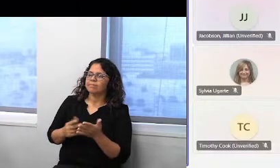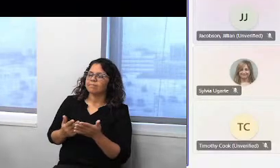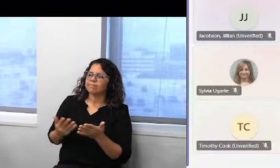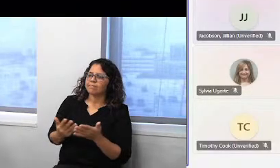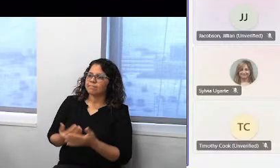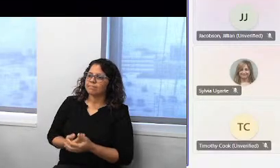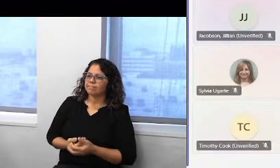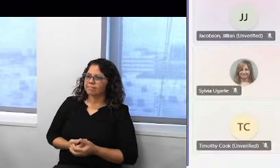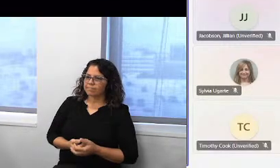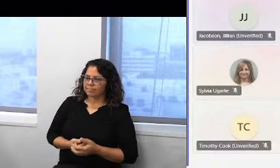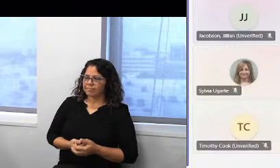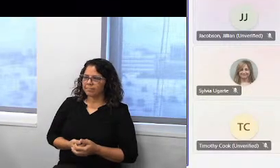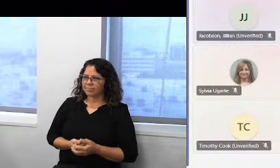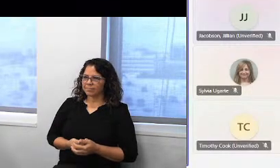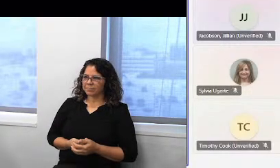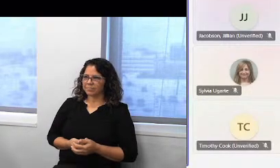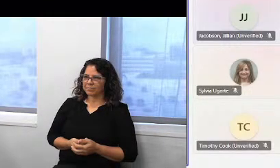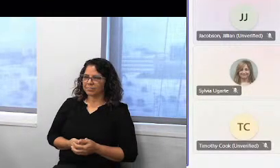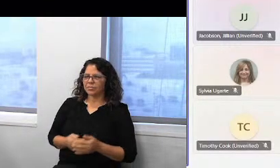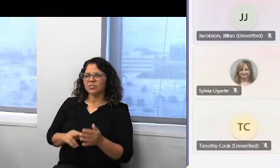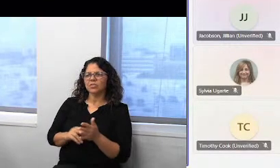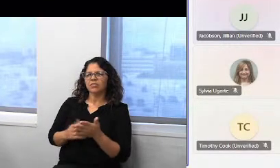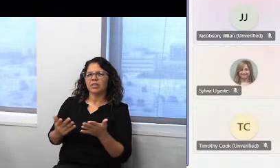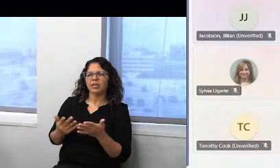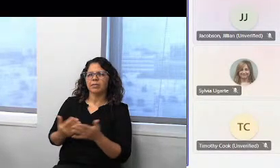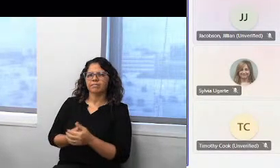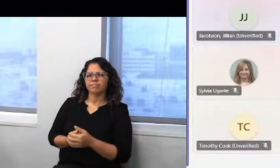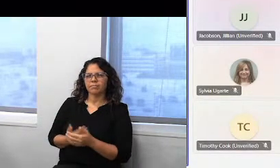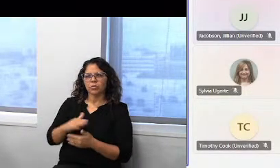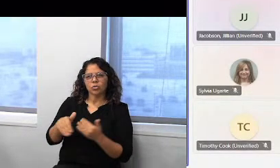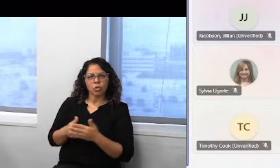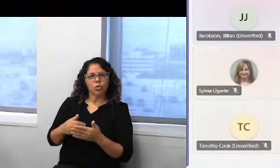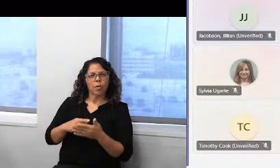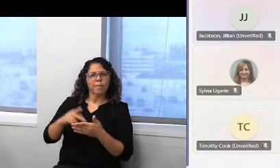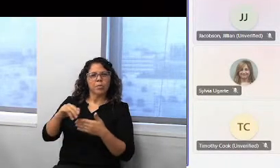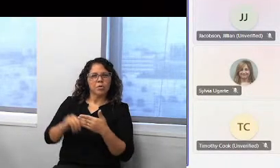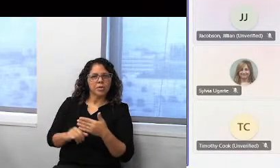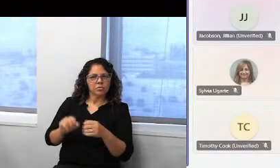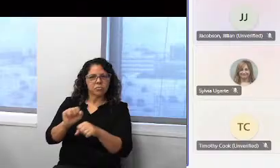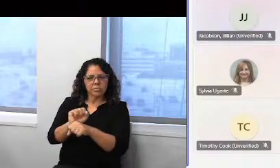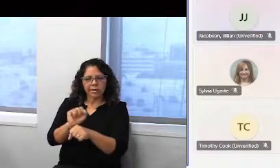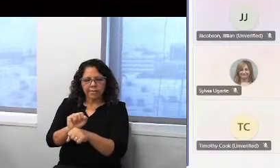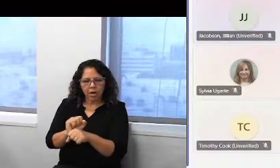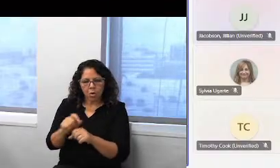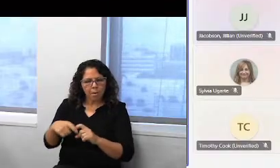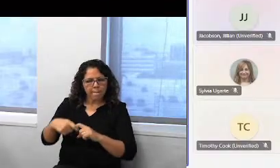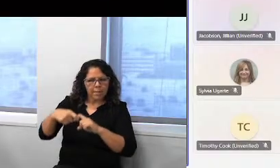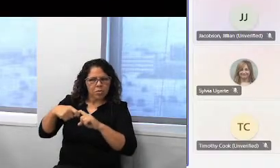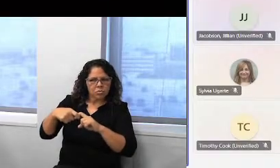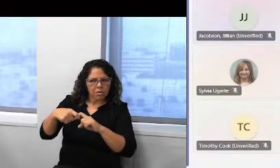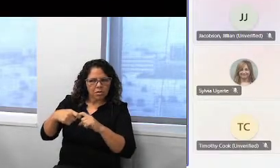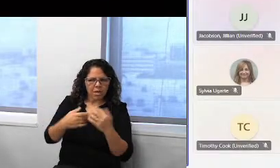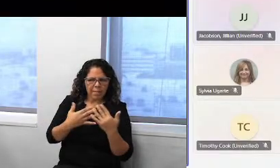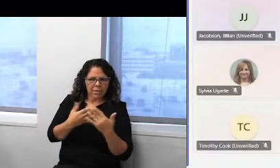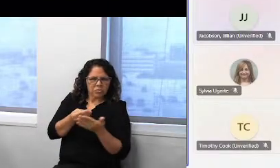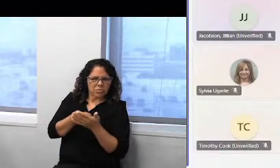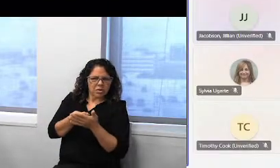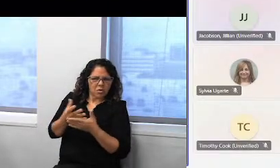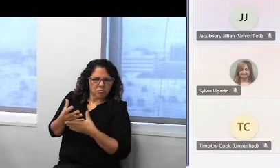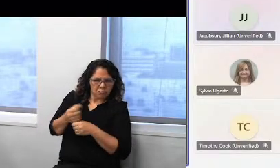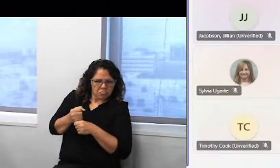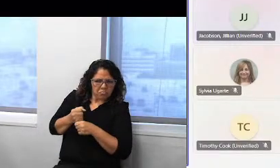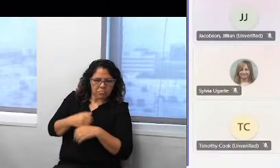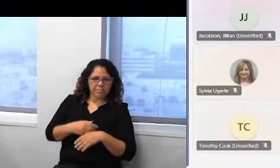does that mean the physical project is on hold until that funding, or what's the status? I would say the project is on hold. That is